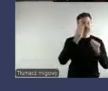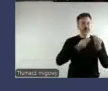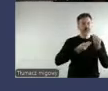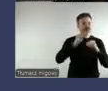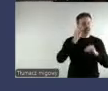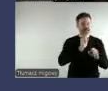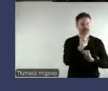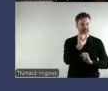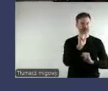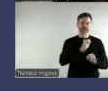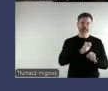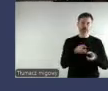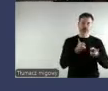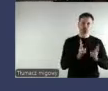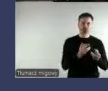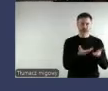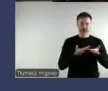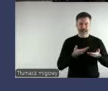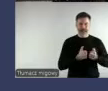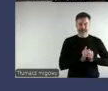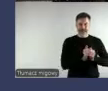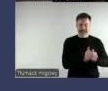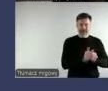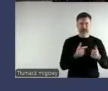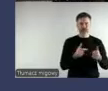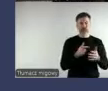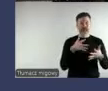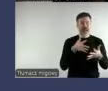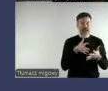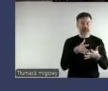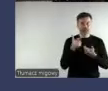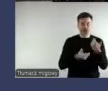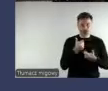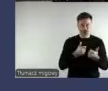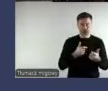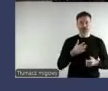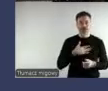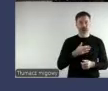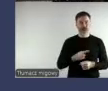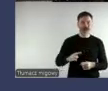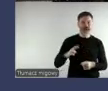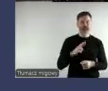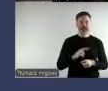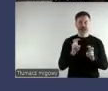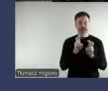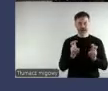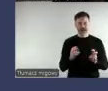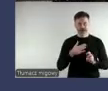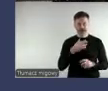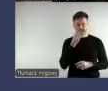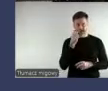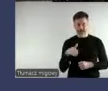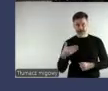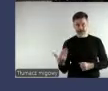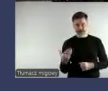to report to. And then you have the Crisis Emergency Council on the upper right hand. As you can see, it consists of